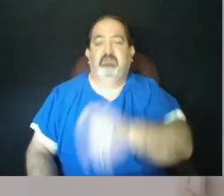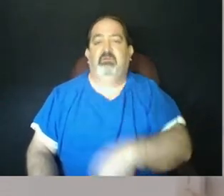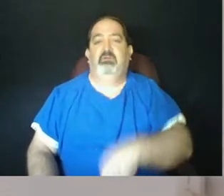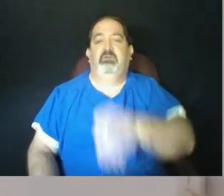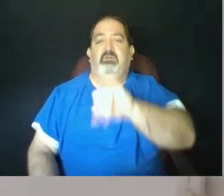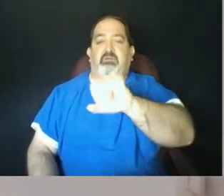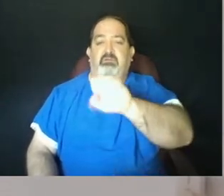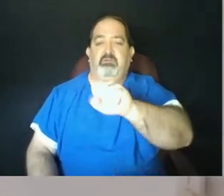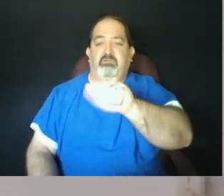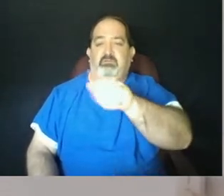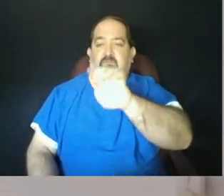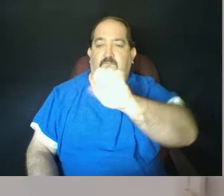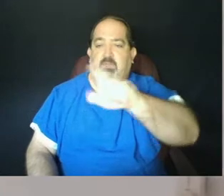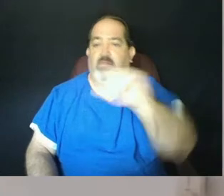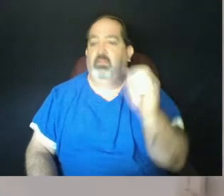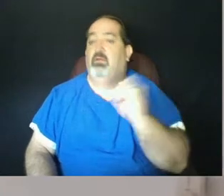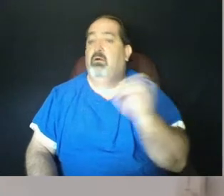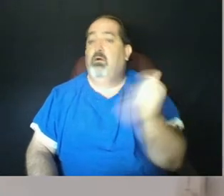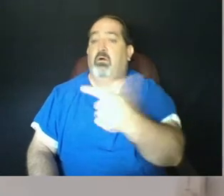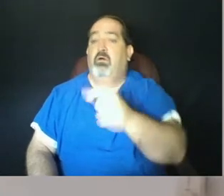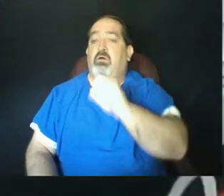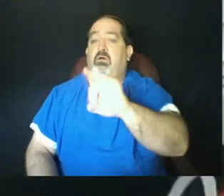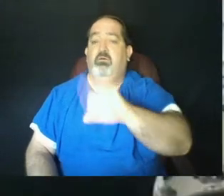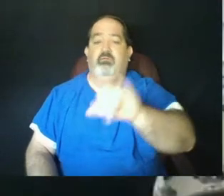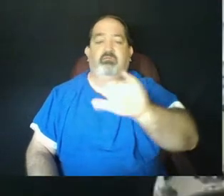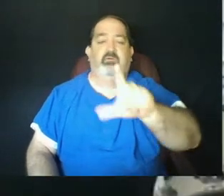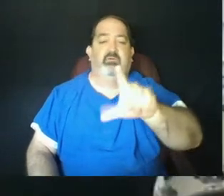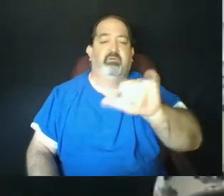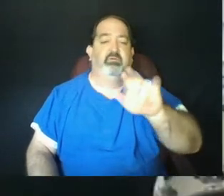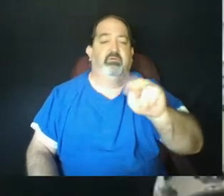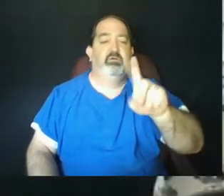and Isabel of Lyondemere.